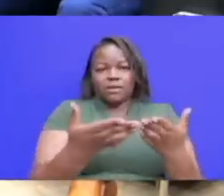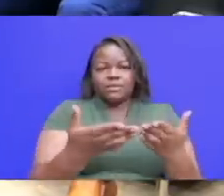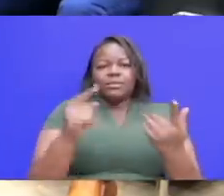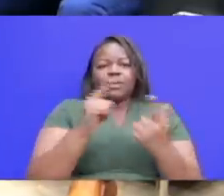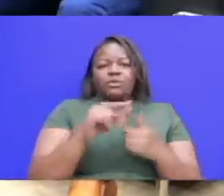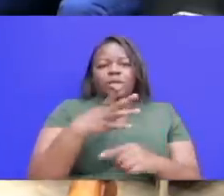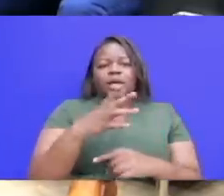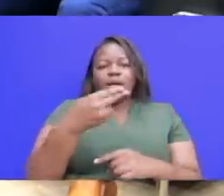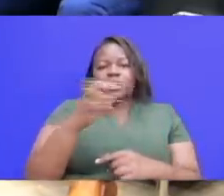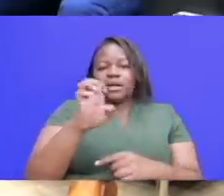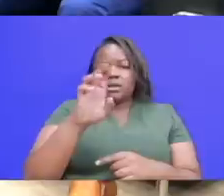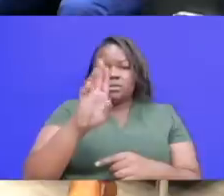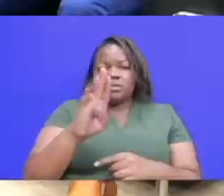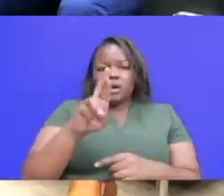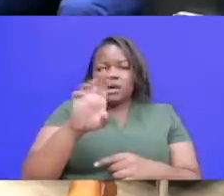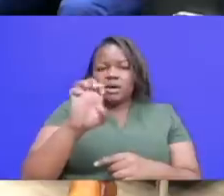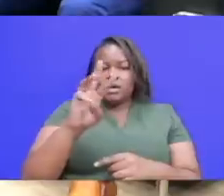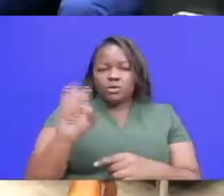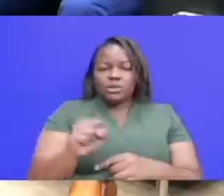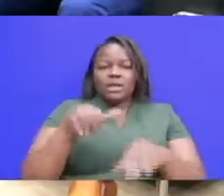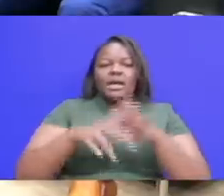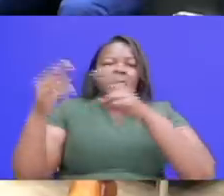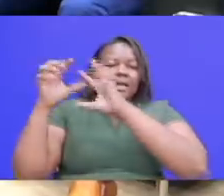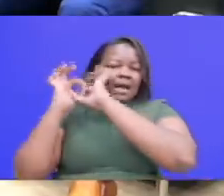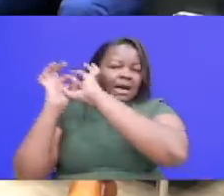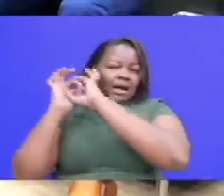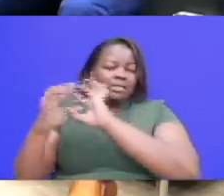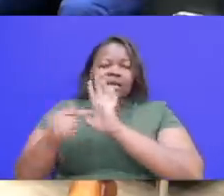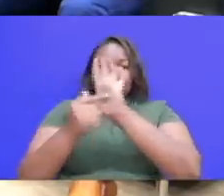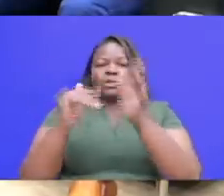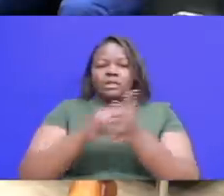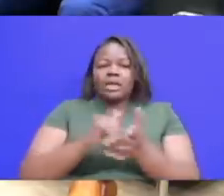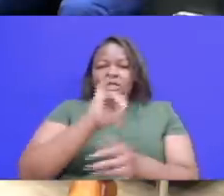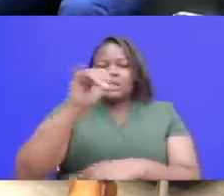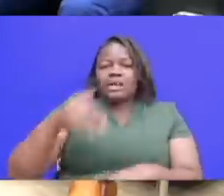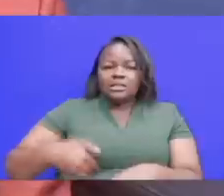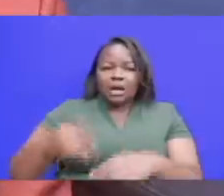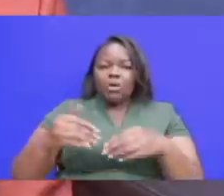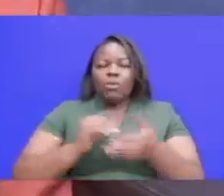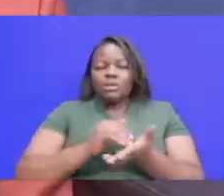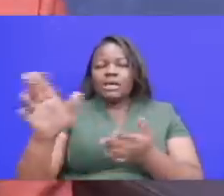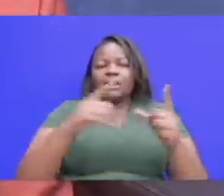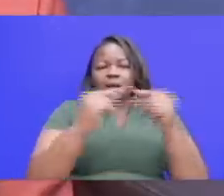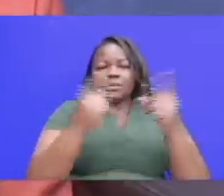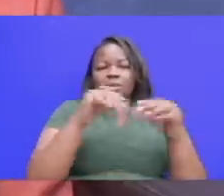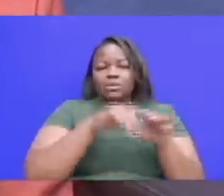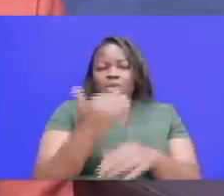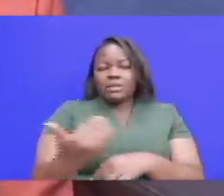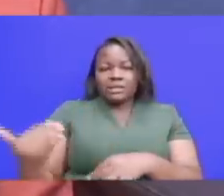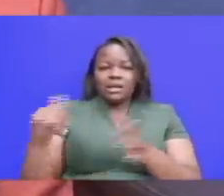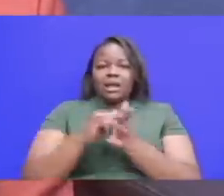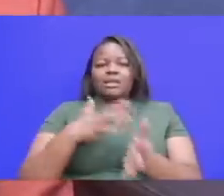Hebrews, and in terms of culture, it would symbolize like Jacob was sending a message to the children mm. that